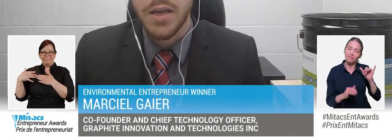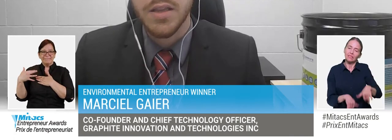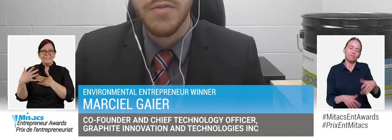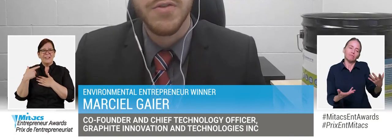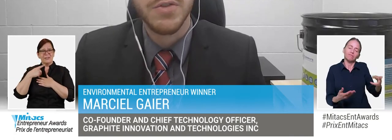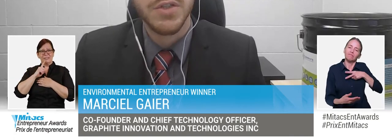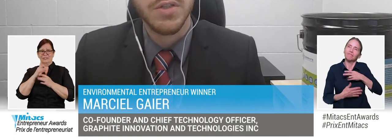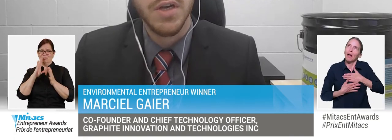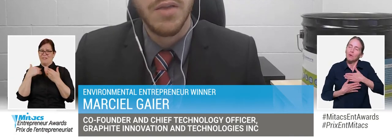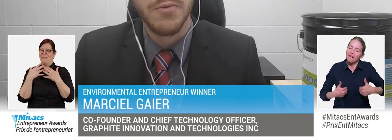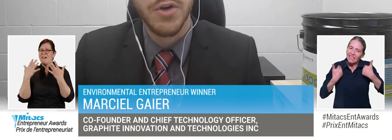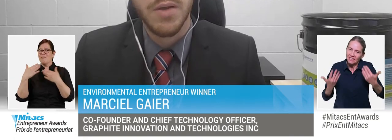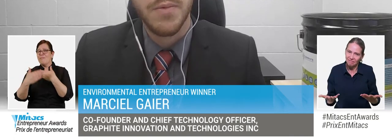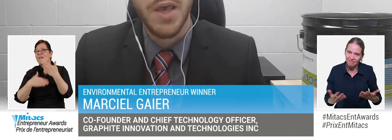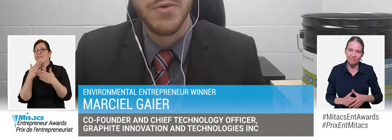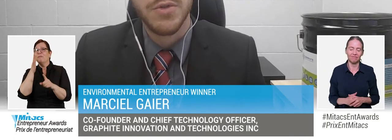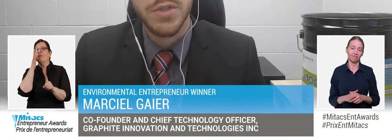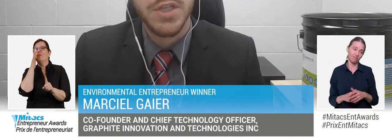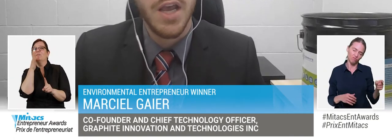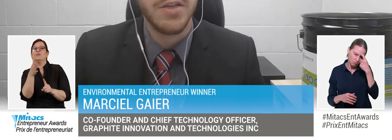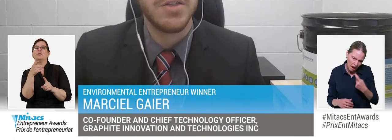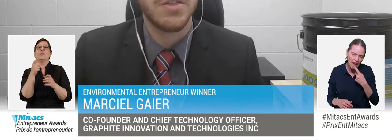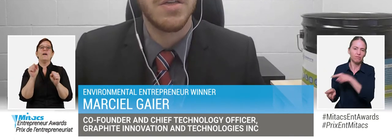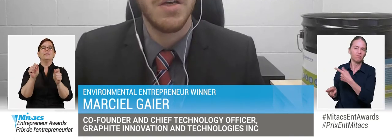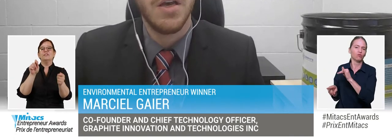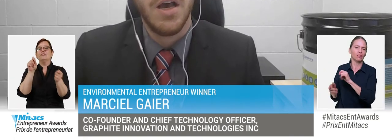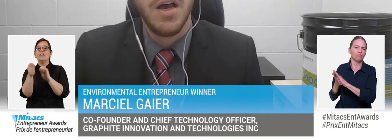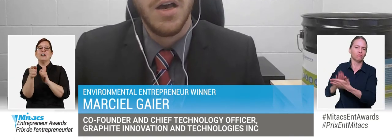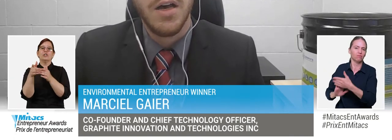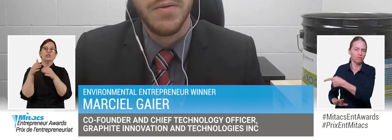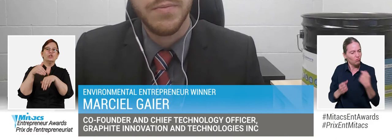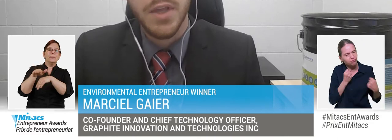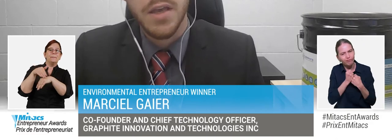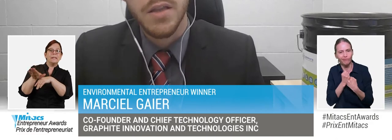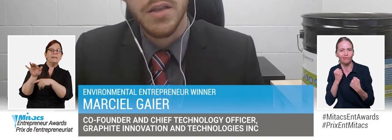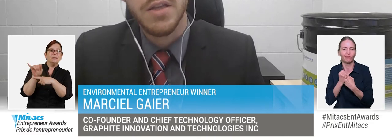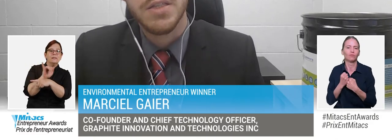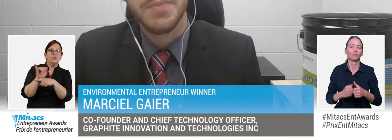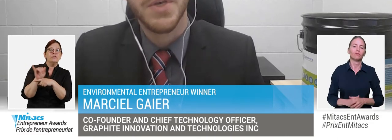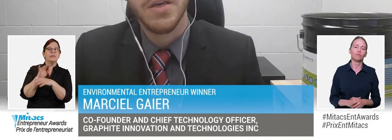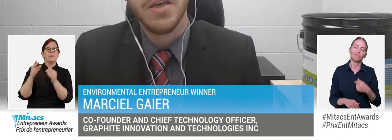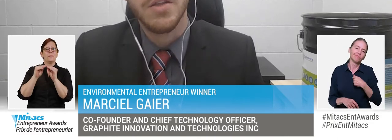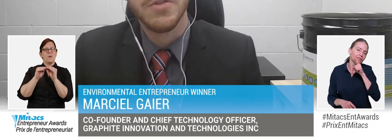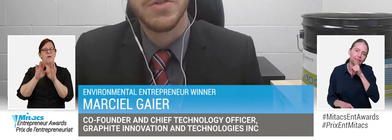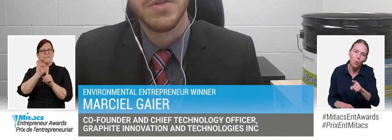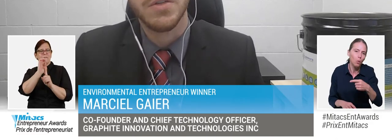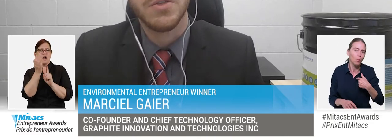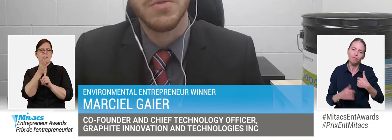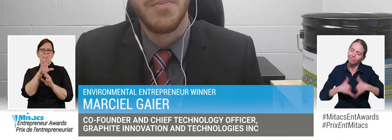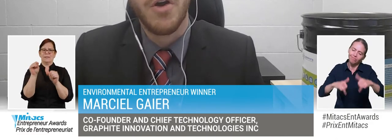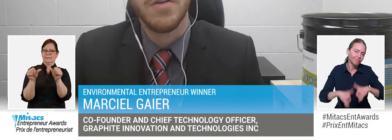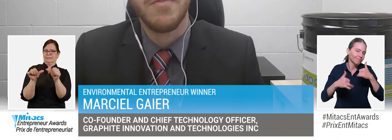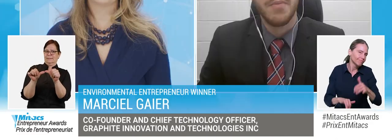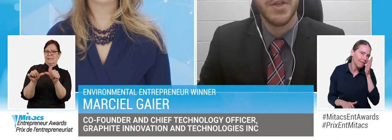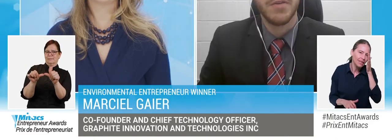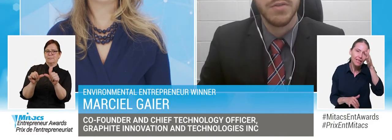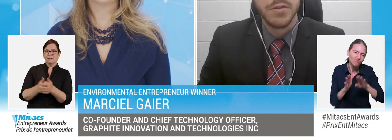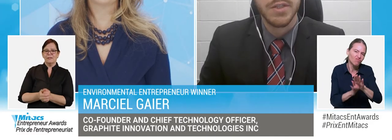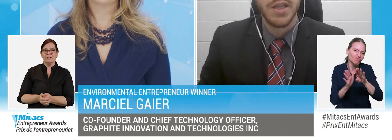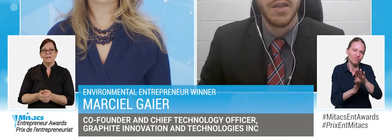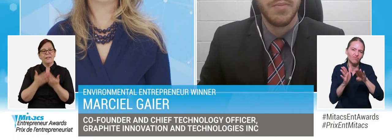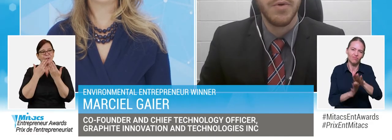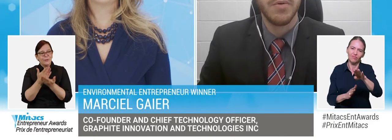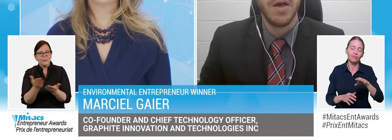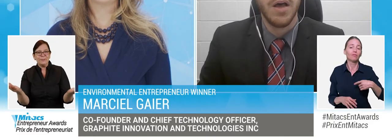progress in the future, and we're going to be able to change the shipping industry to a more